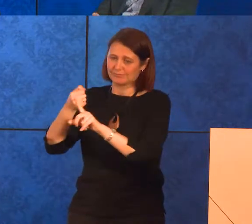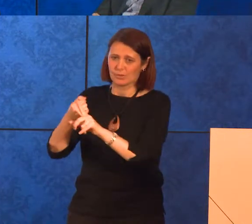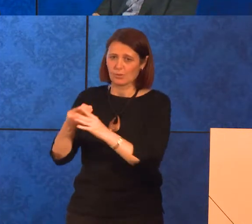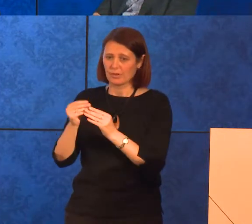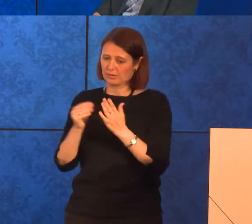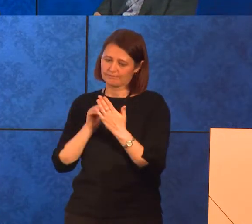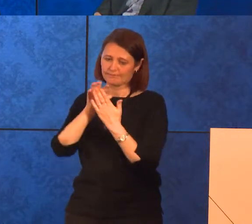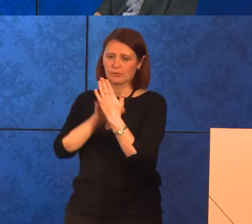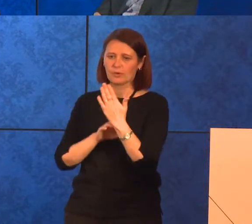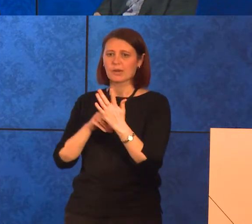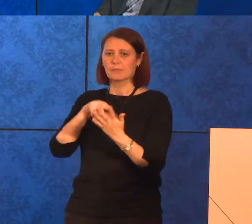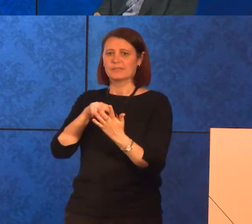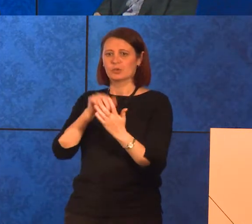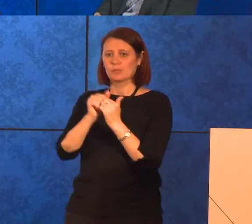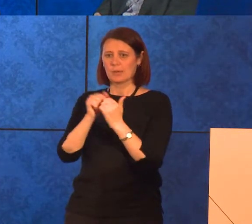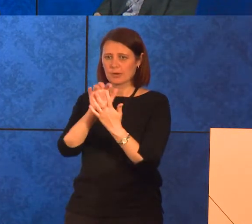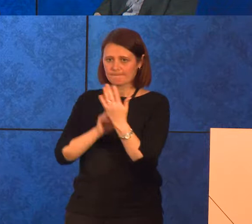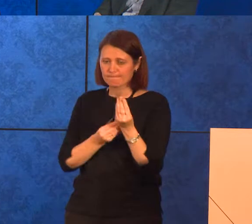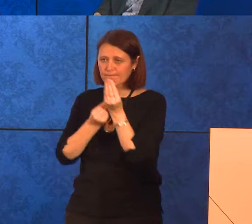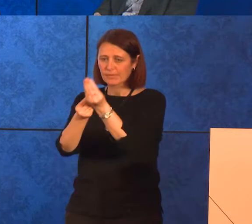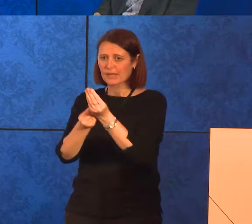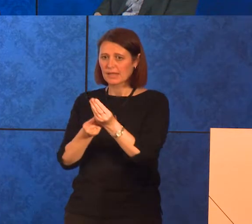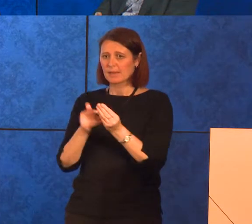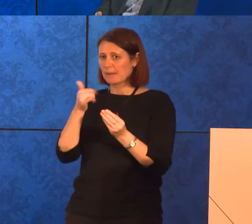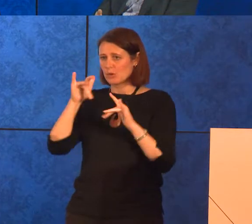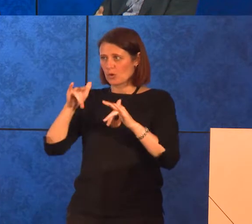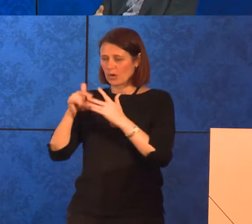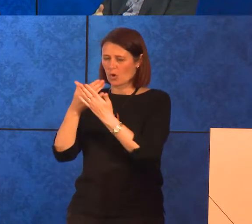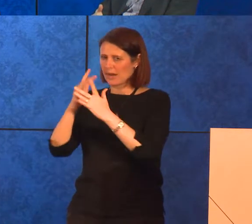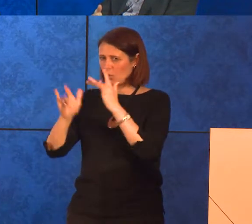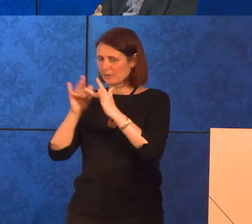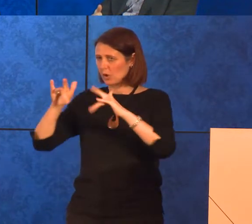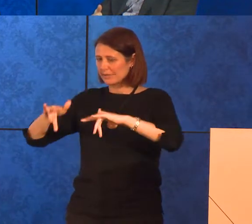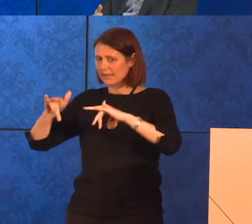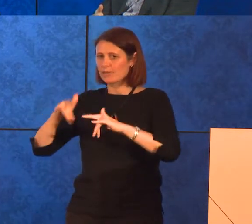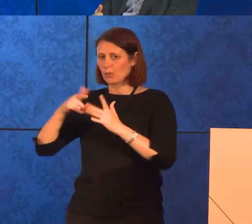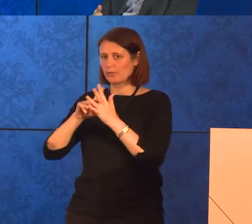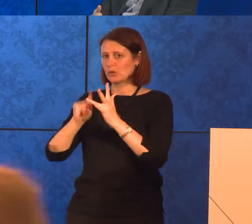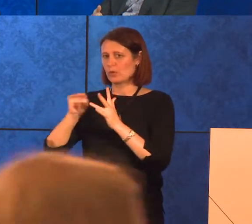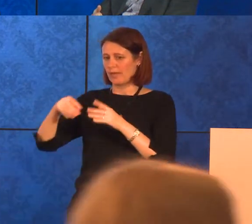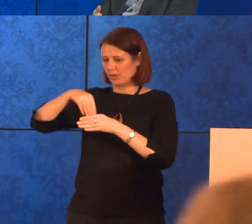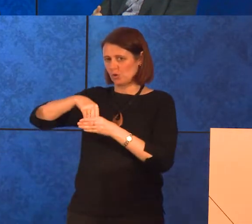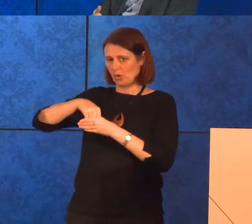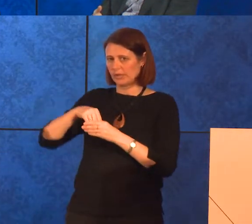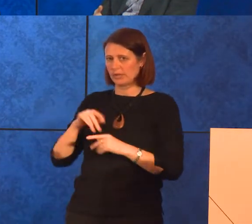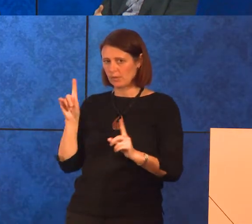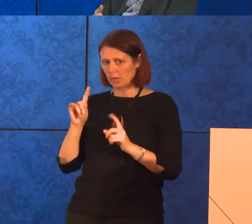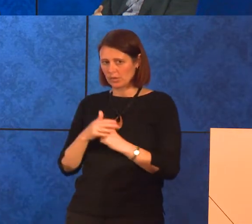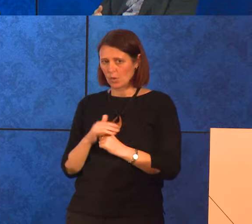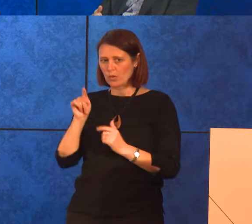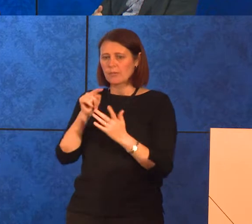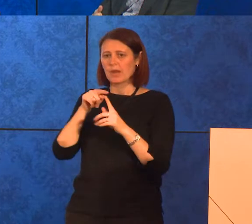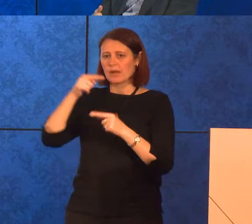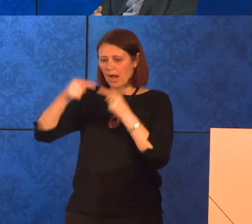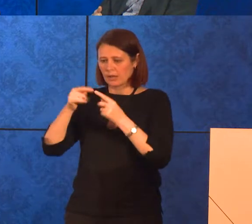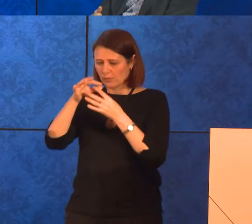position paper that may not be up on our website yet, but we have been kind of doing that internally, and we've been arguing for